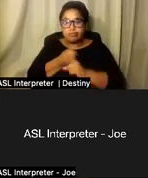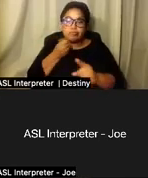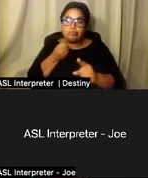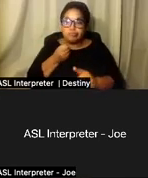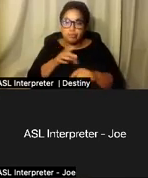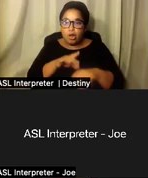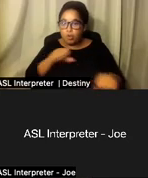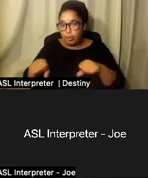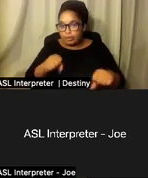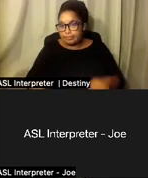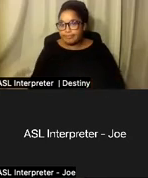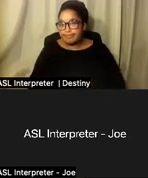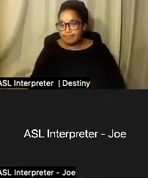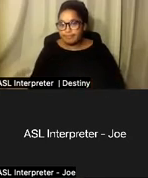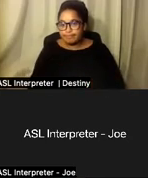confusion.